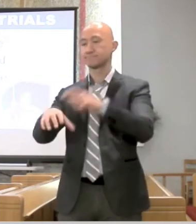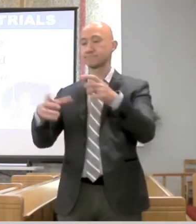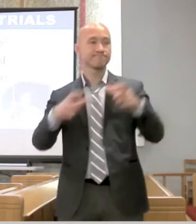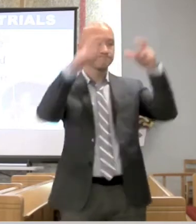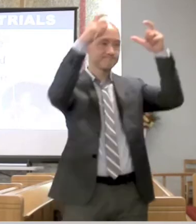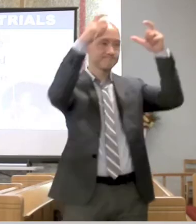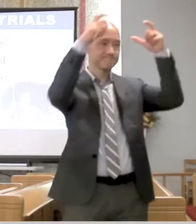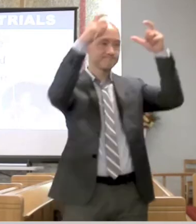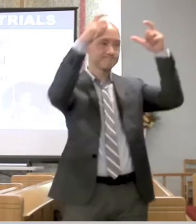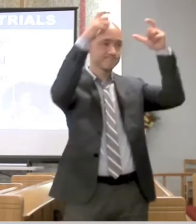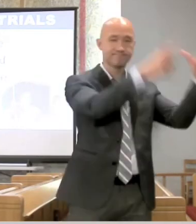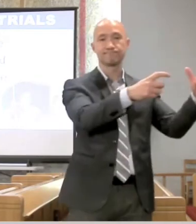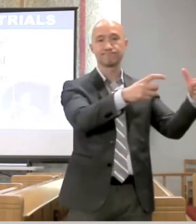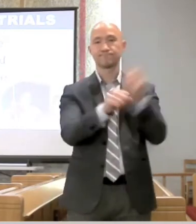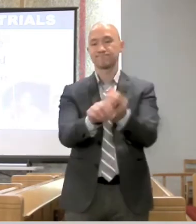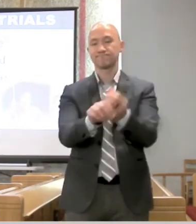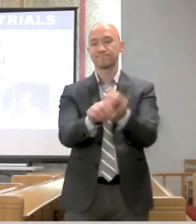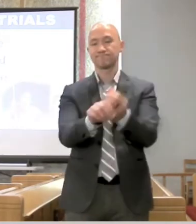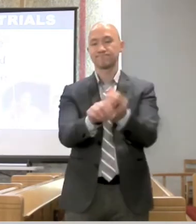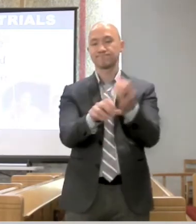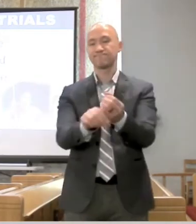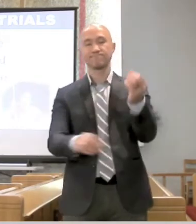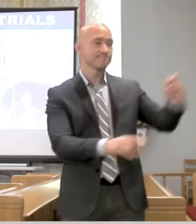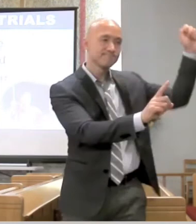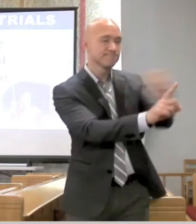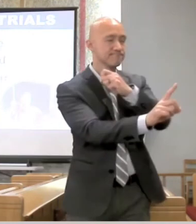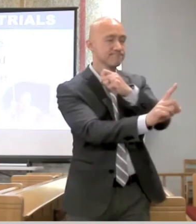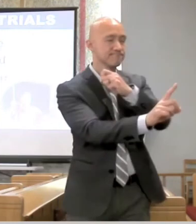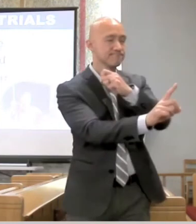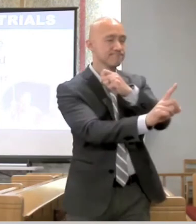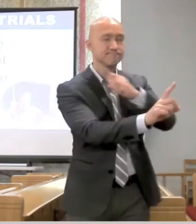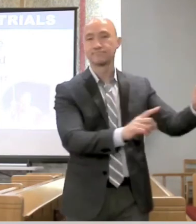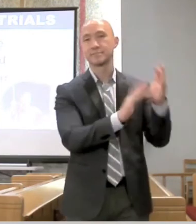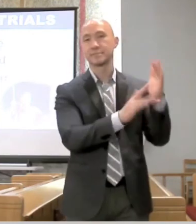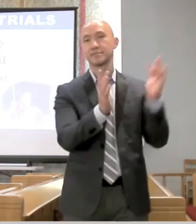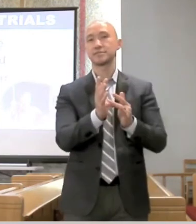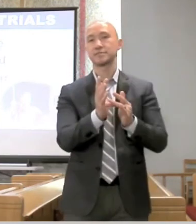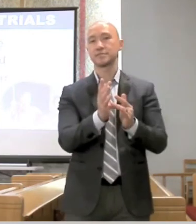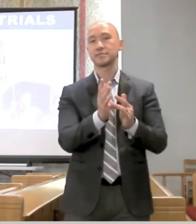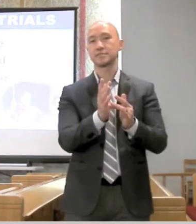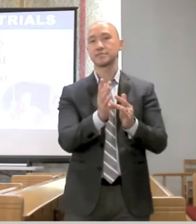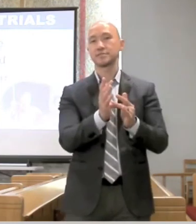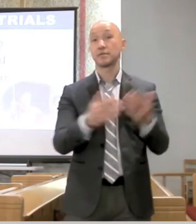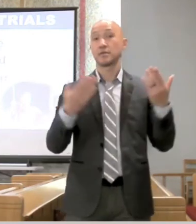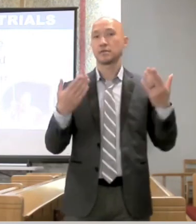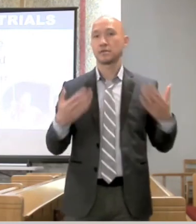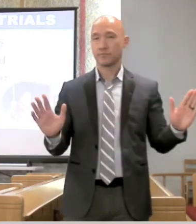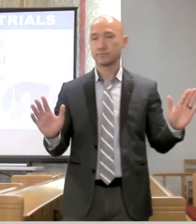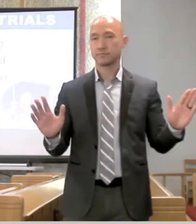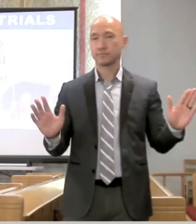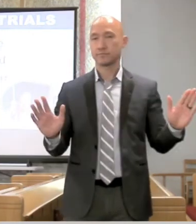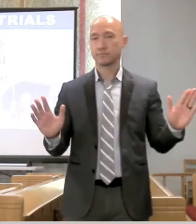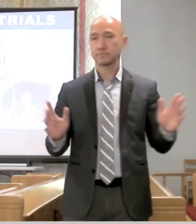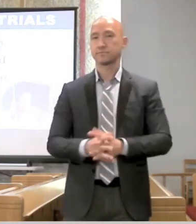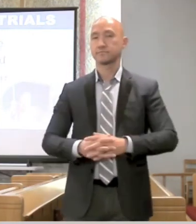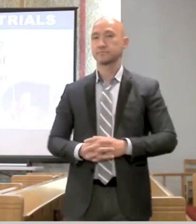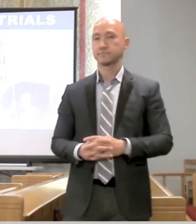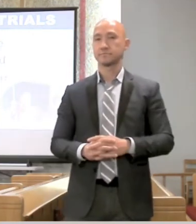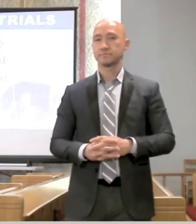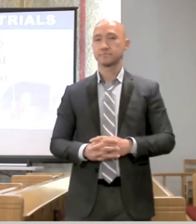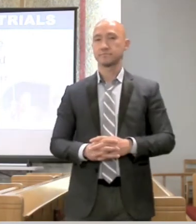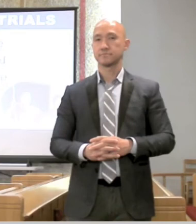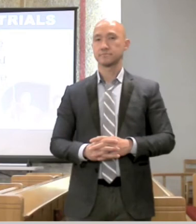him with the sticks, and they mock him. And it's at this point, after he receives this light scourging,